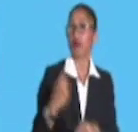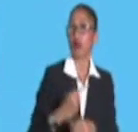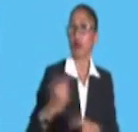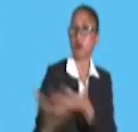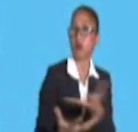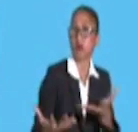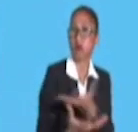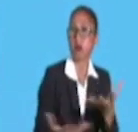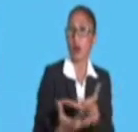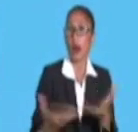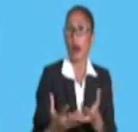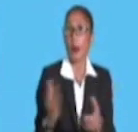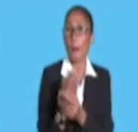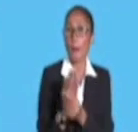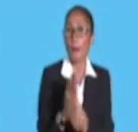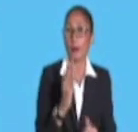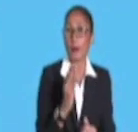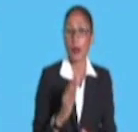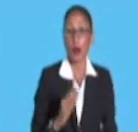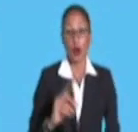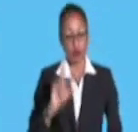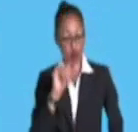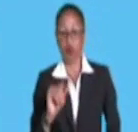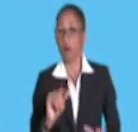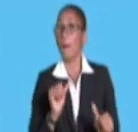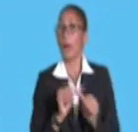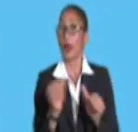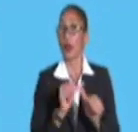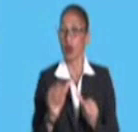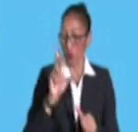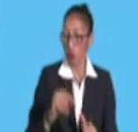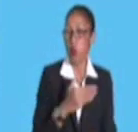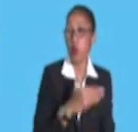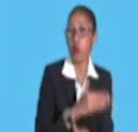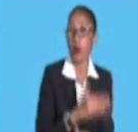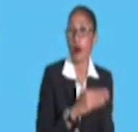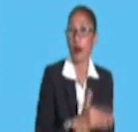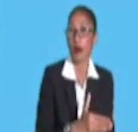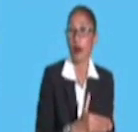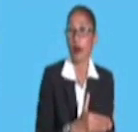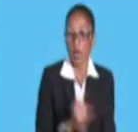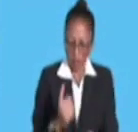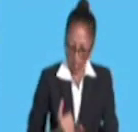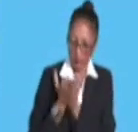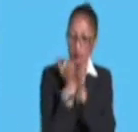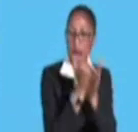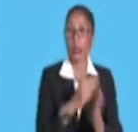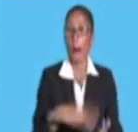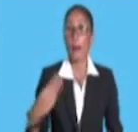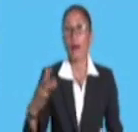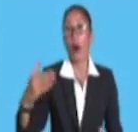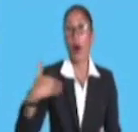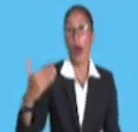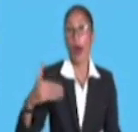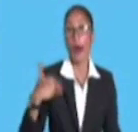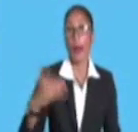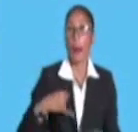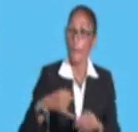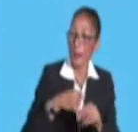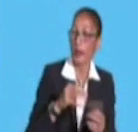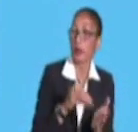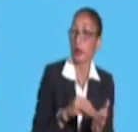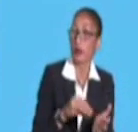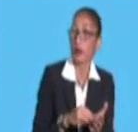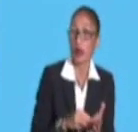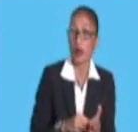practical expertise augured well for me to fulfill my continued role as Assistant Minister for Health and Medical